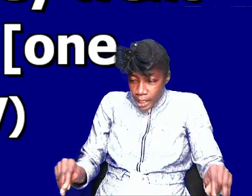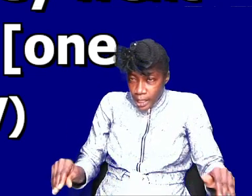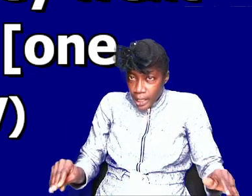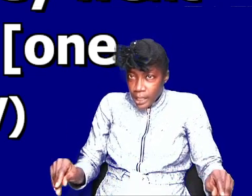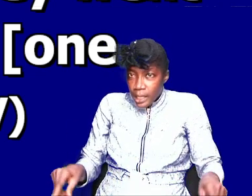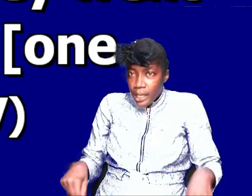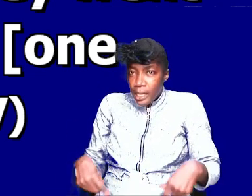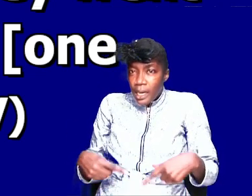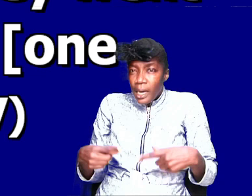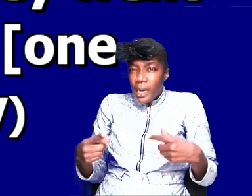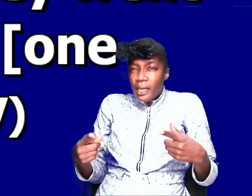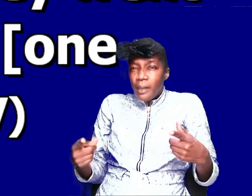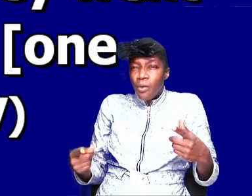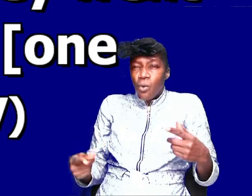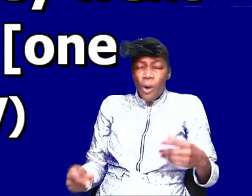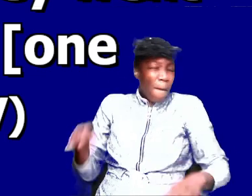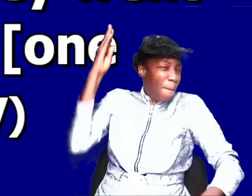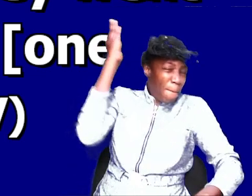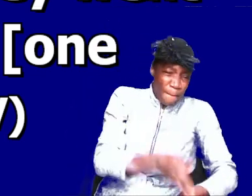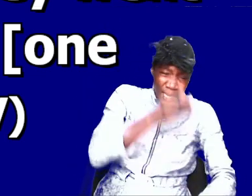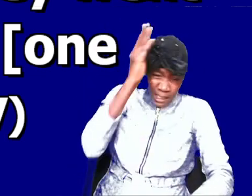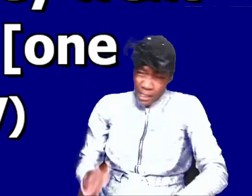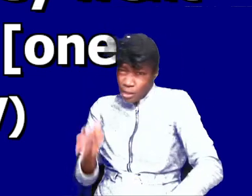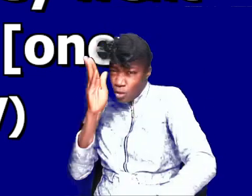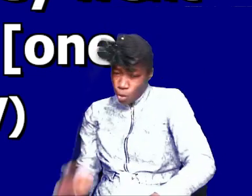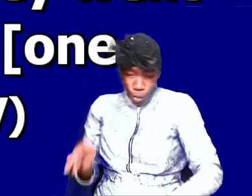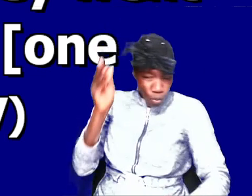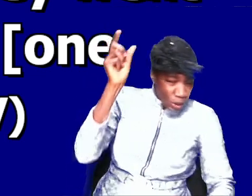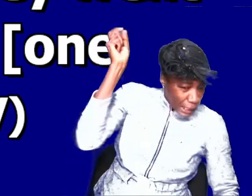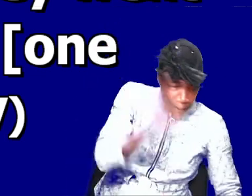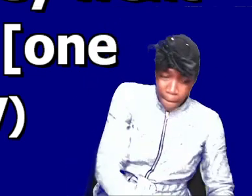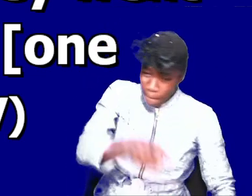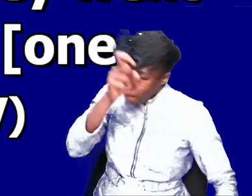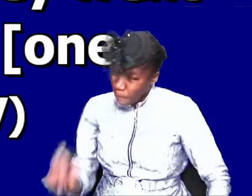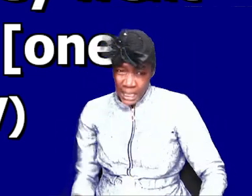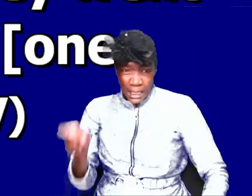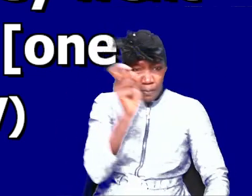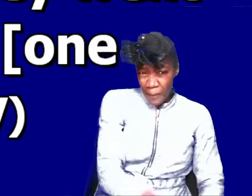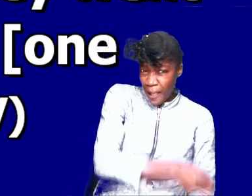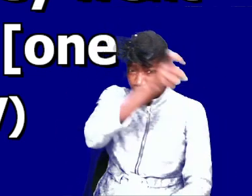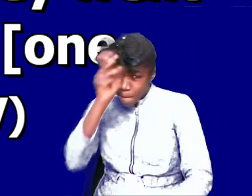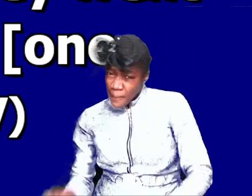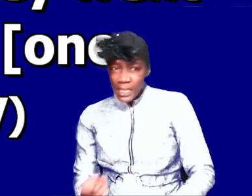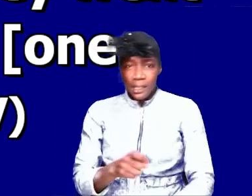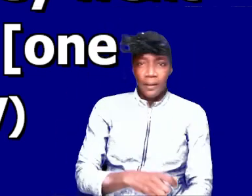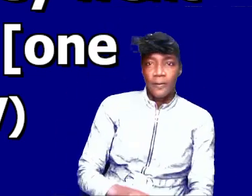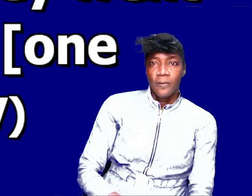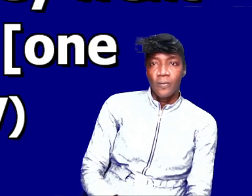on beating down one on another.